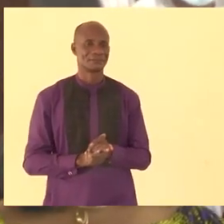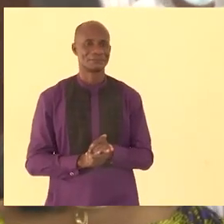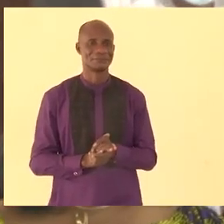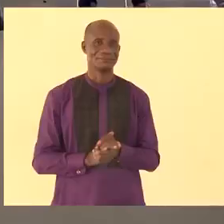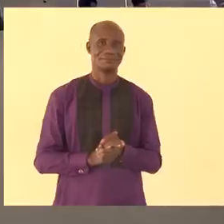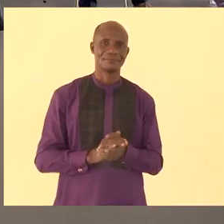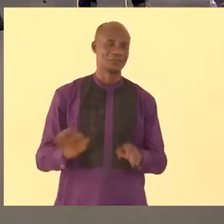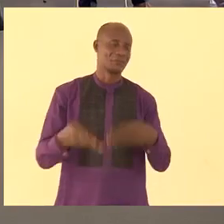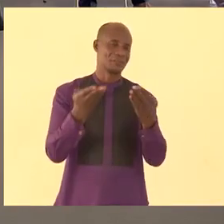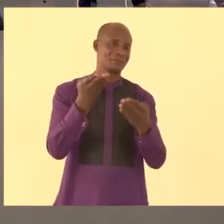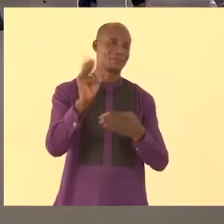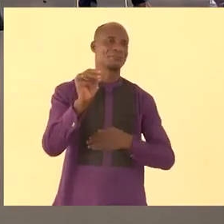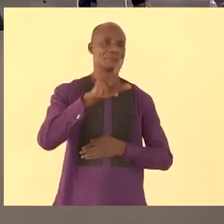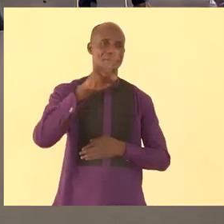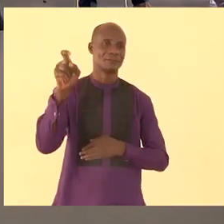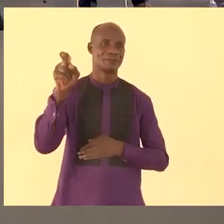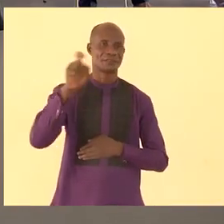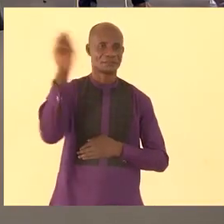Yes.